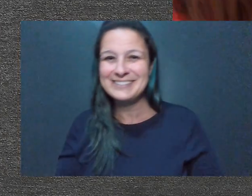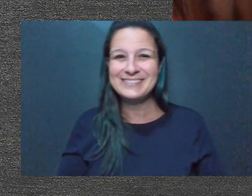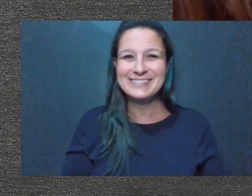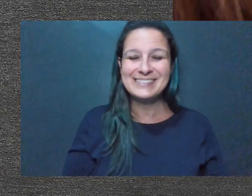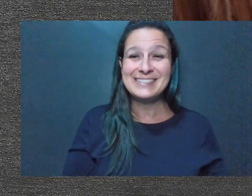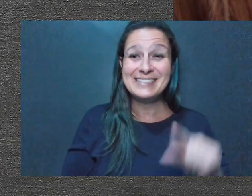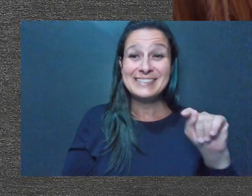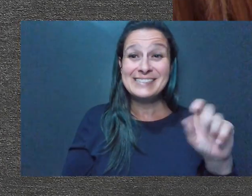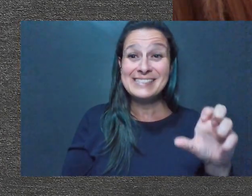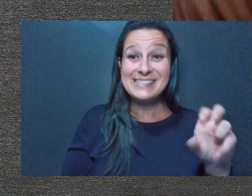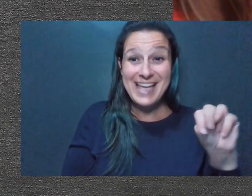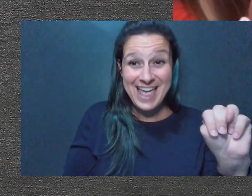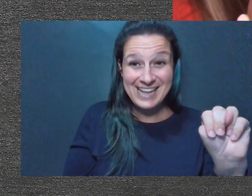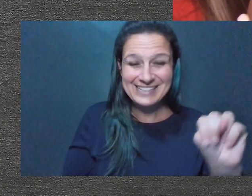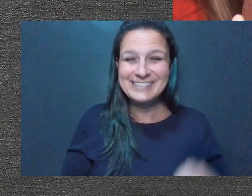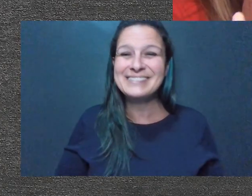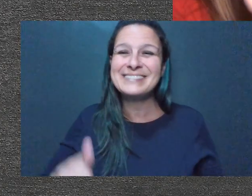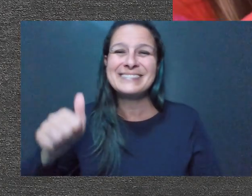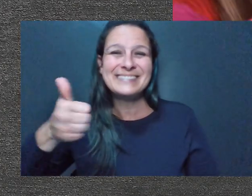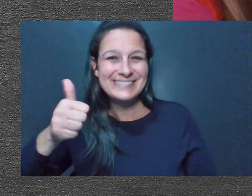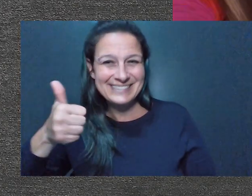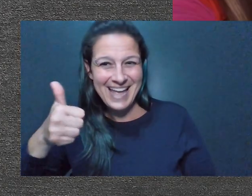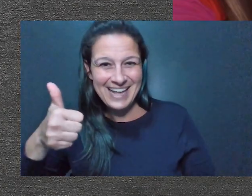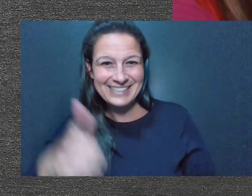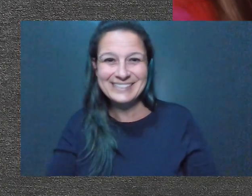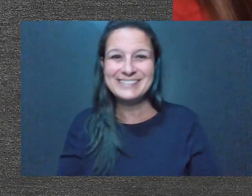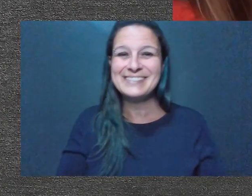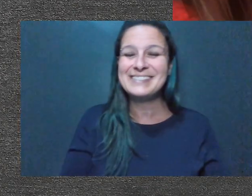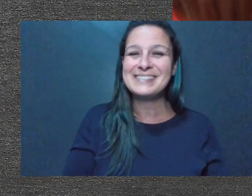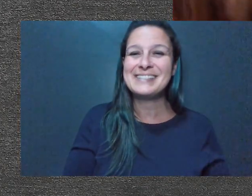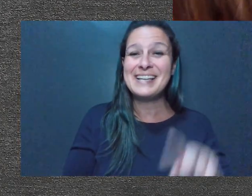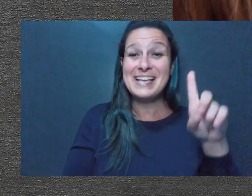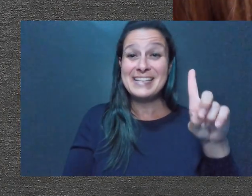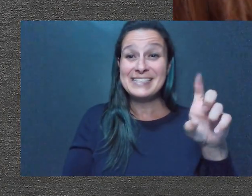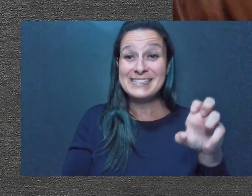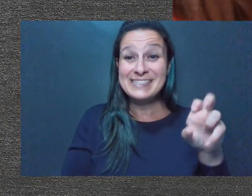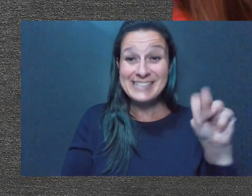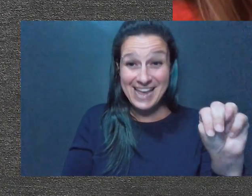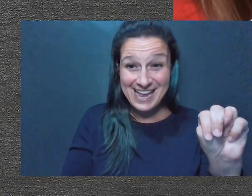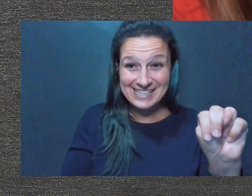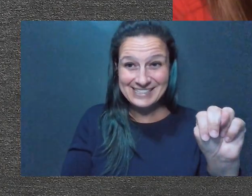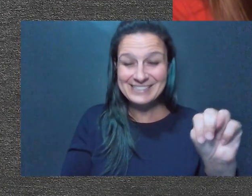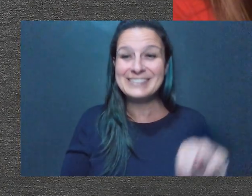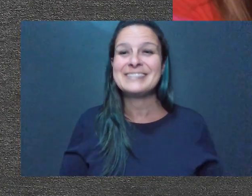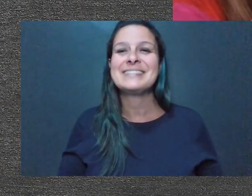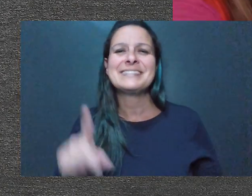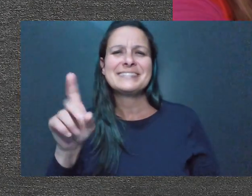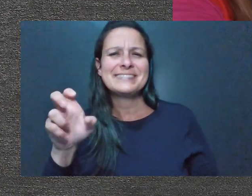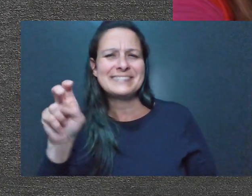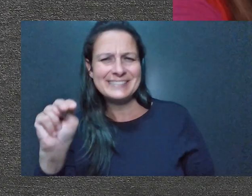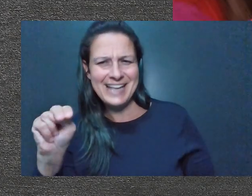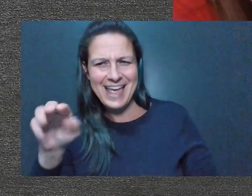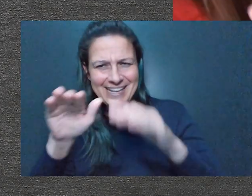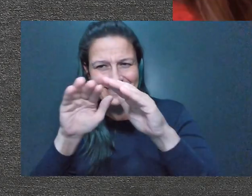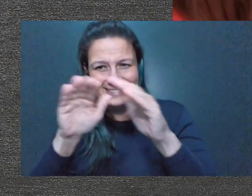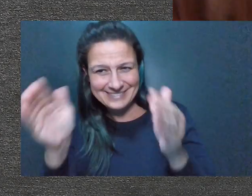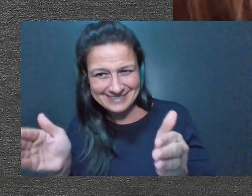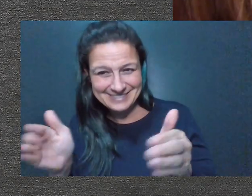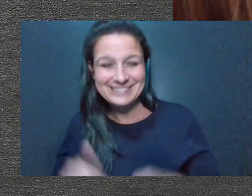hen. 10, 10. Den,